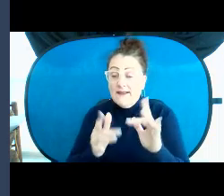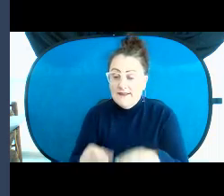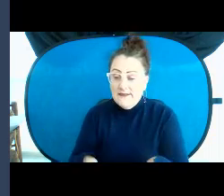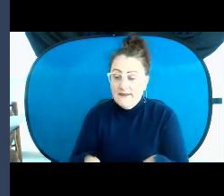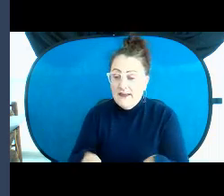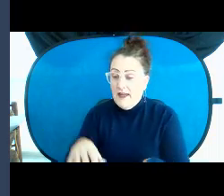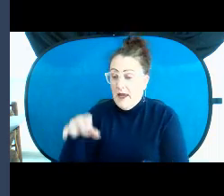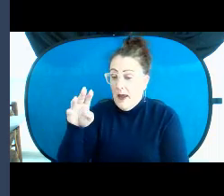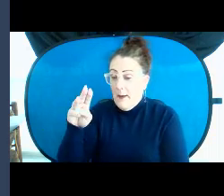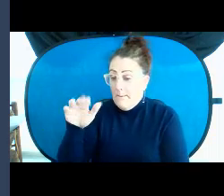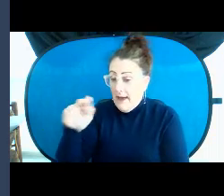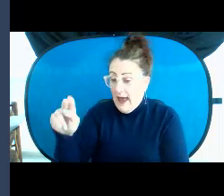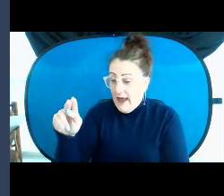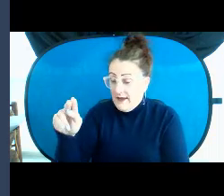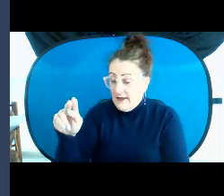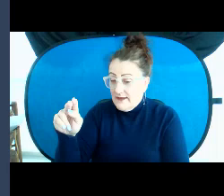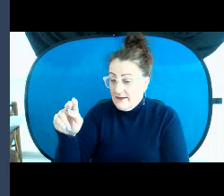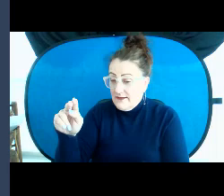Commissioner Mann.